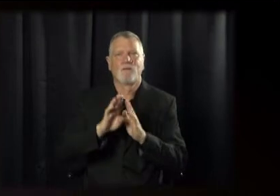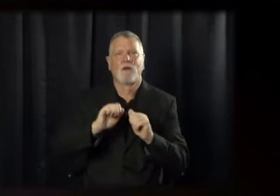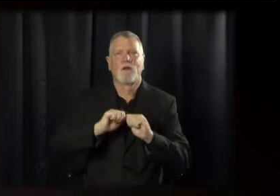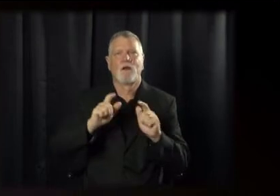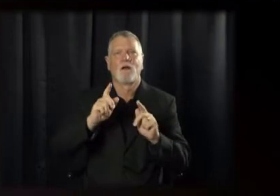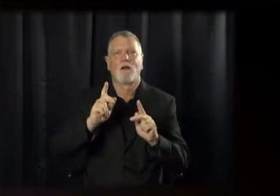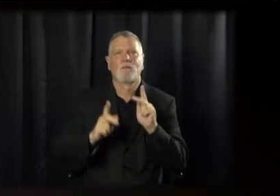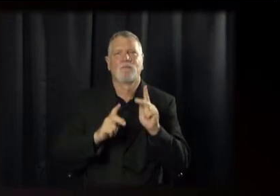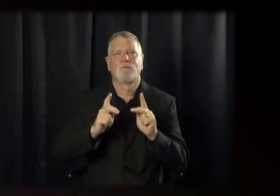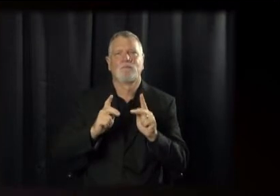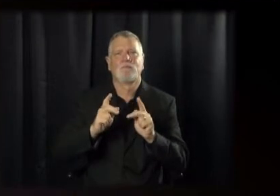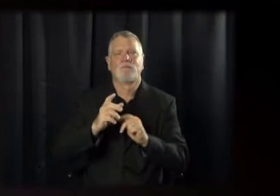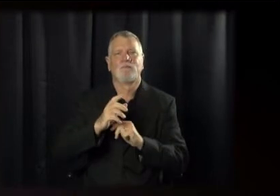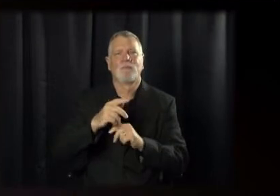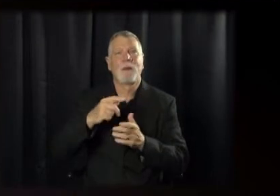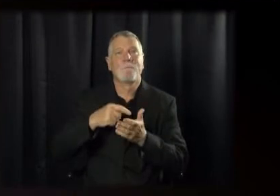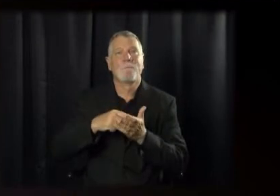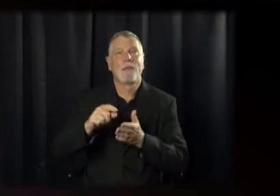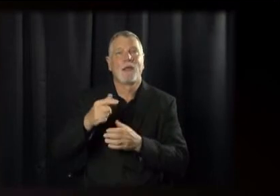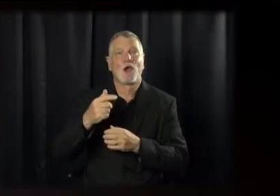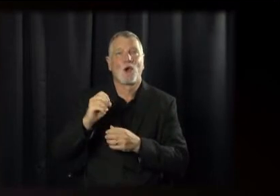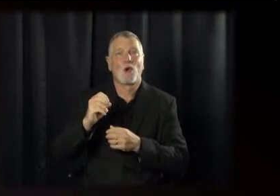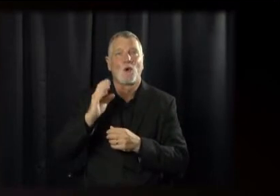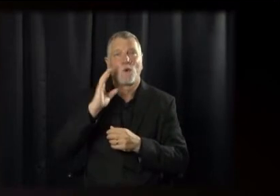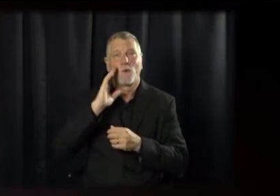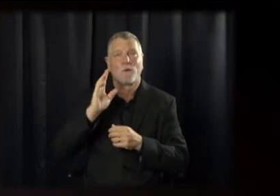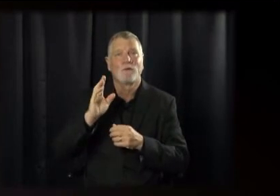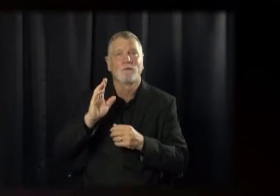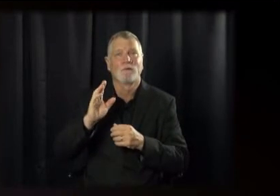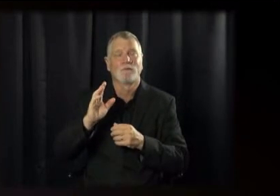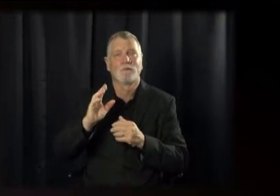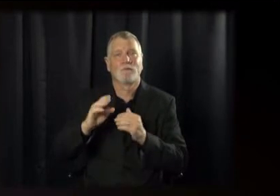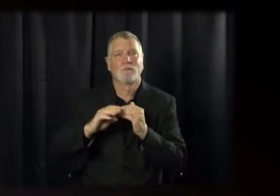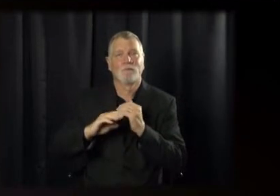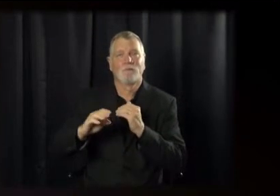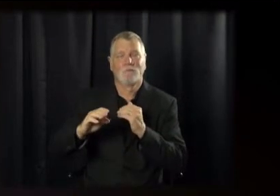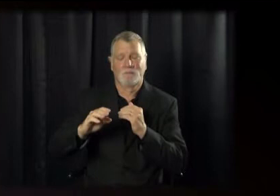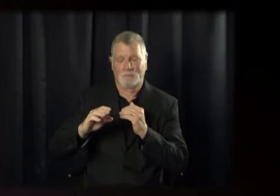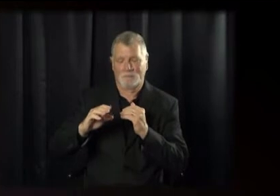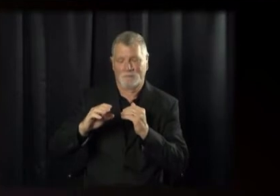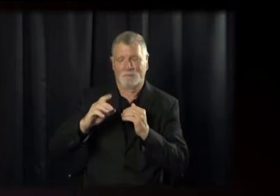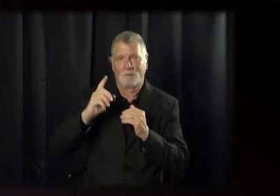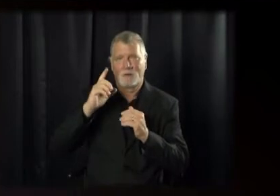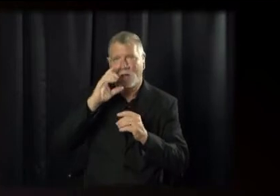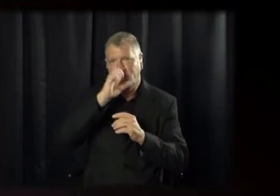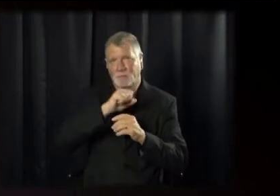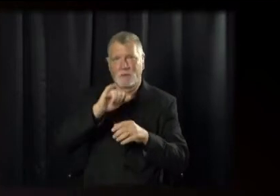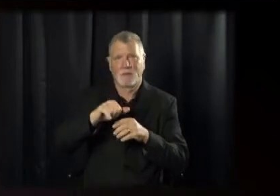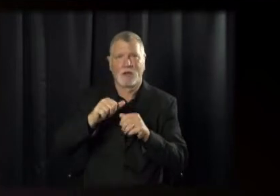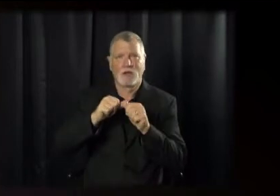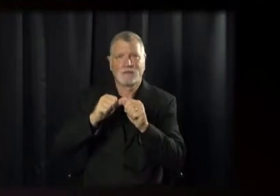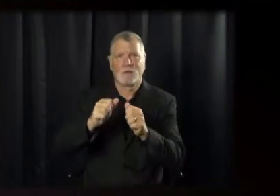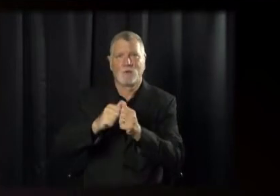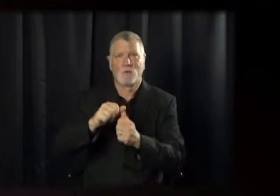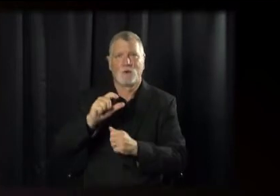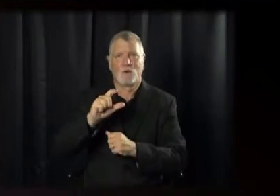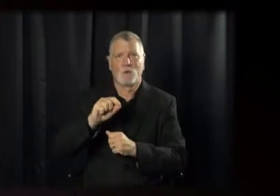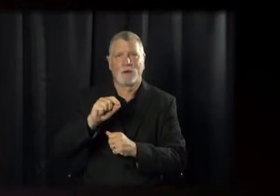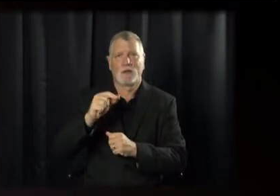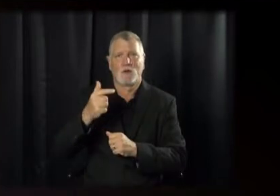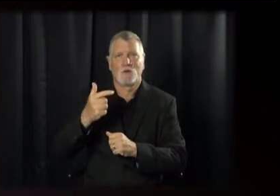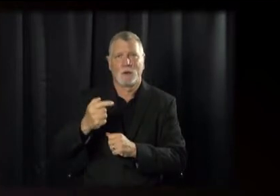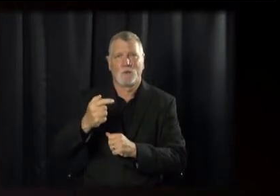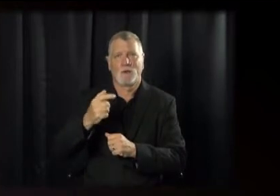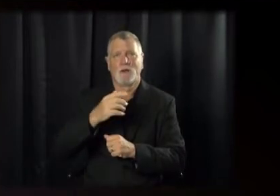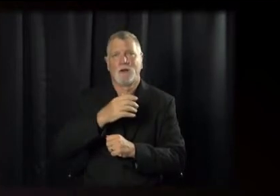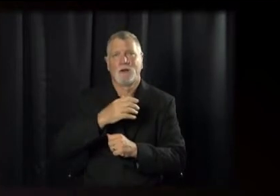retirees. PAYGO has been forecasted using baseline actuarial assumptions consistent with the 2021